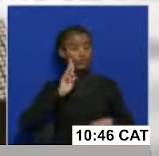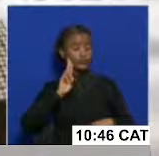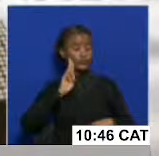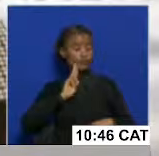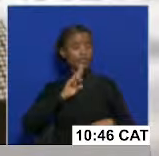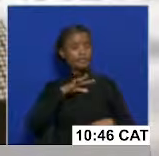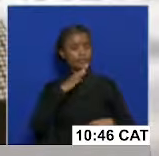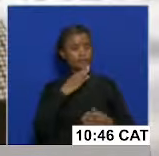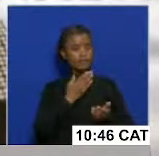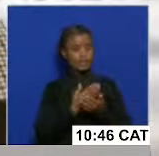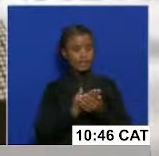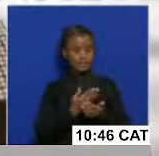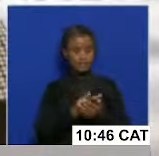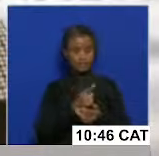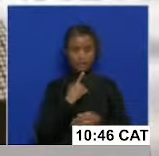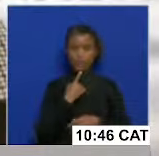evidence?